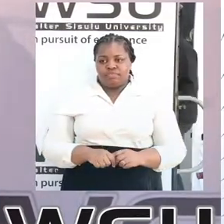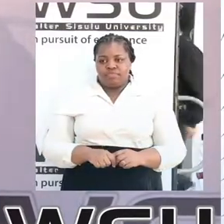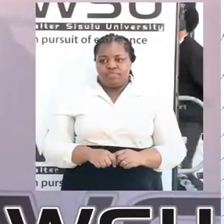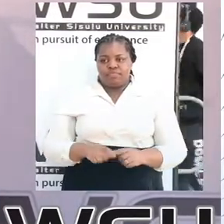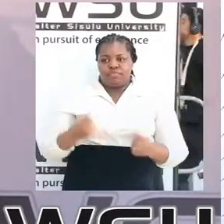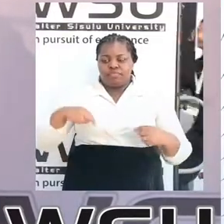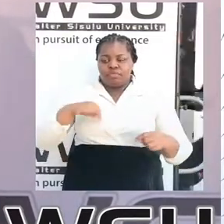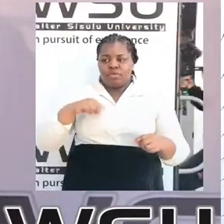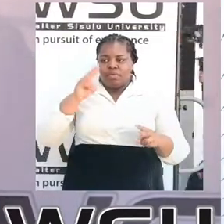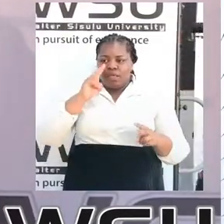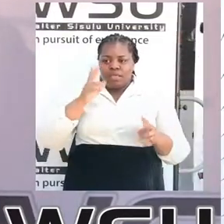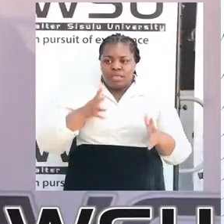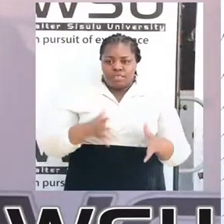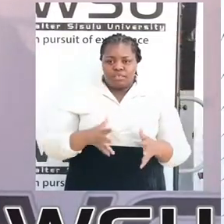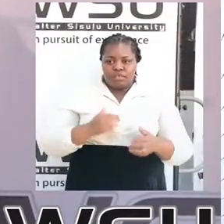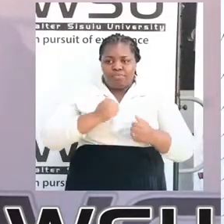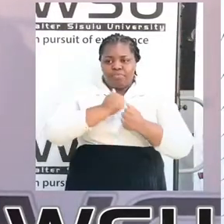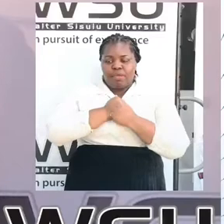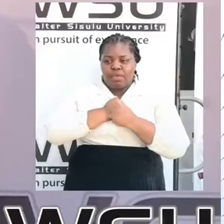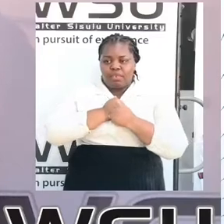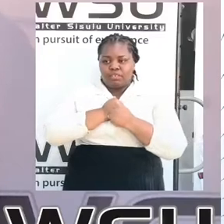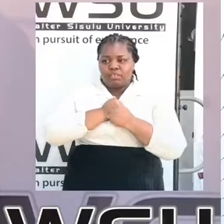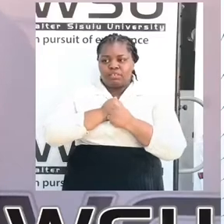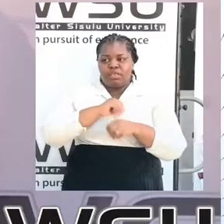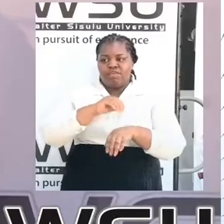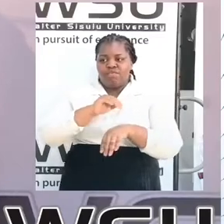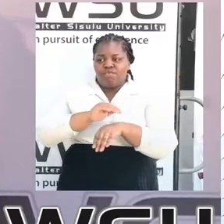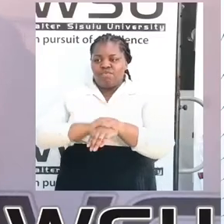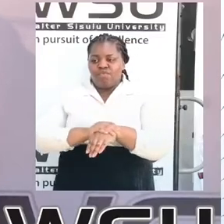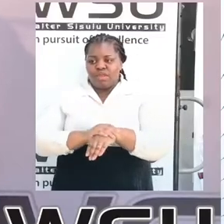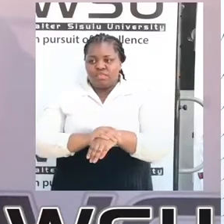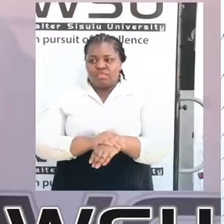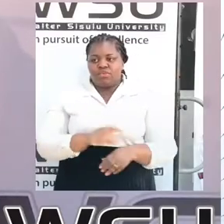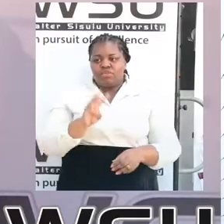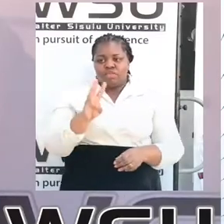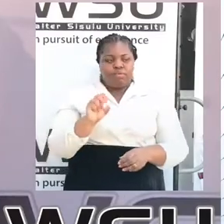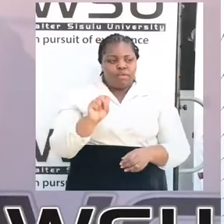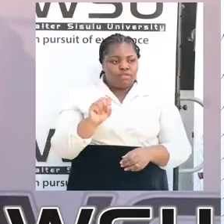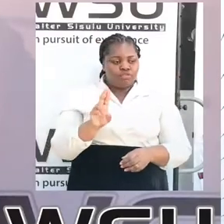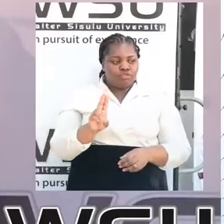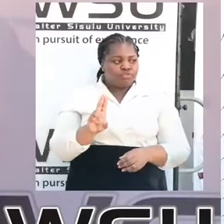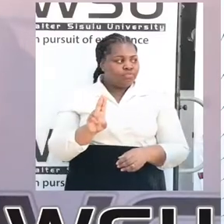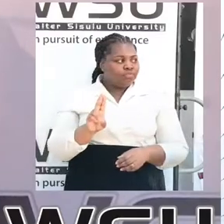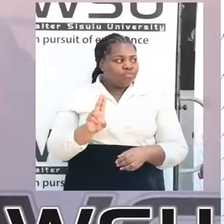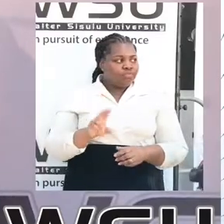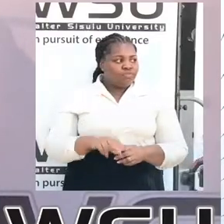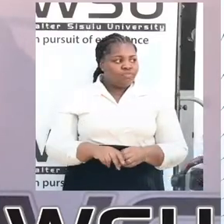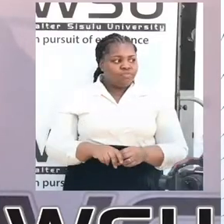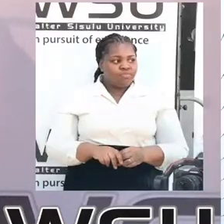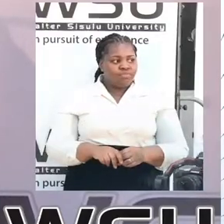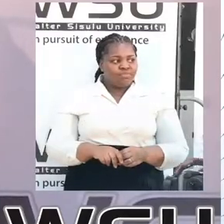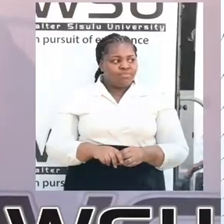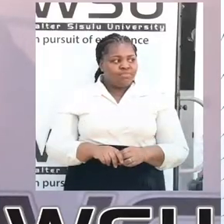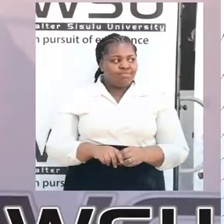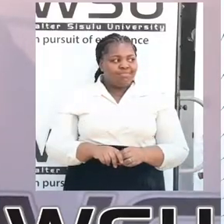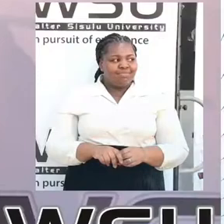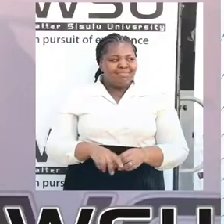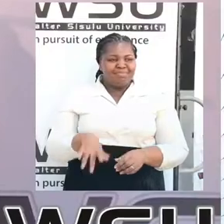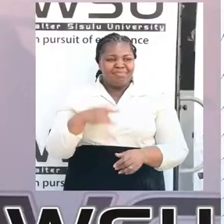our guests, parents, friends of Walter Sisulu University, we want to thank